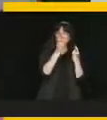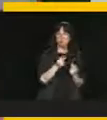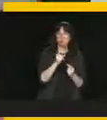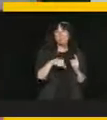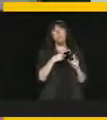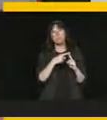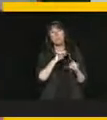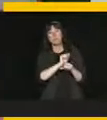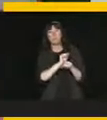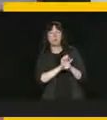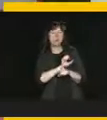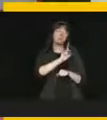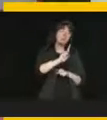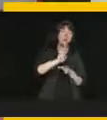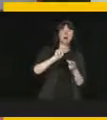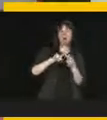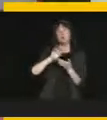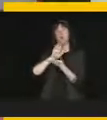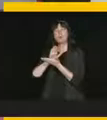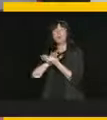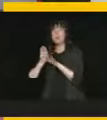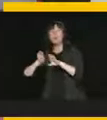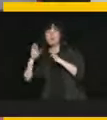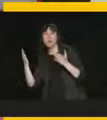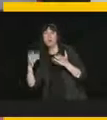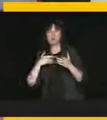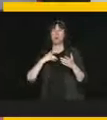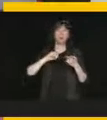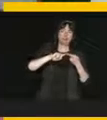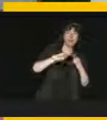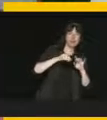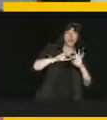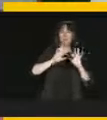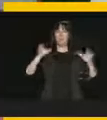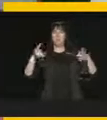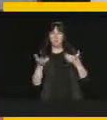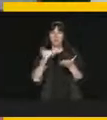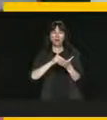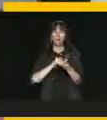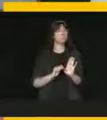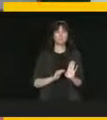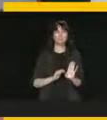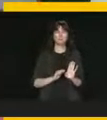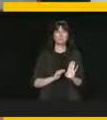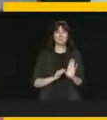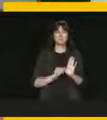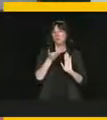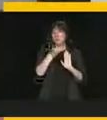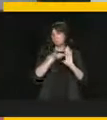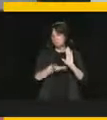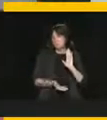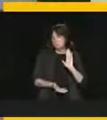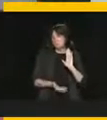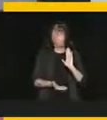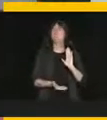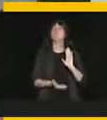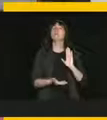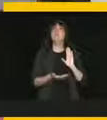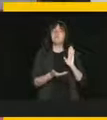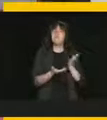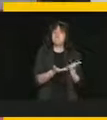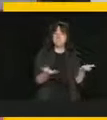back to work or school or when you can see your neighbors or extended family or friends. This framework will lay out the things